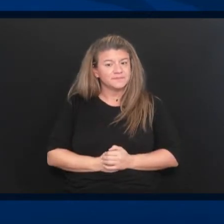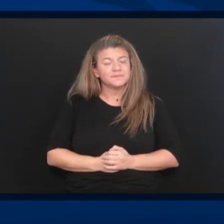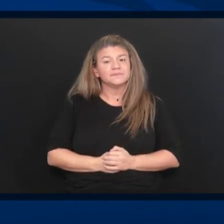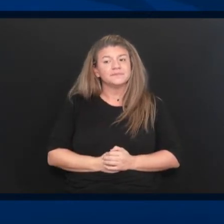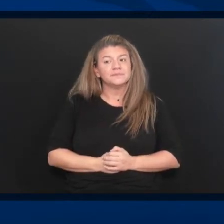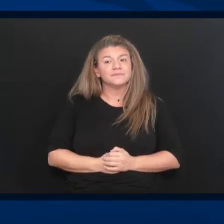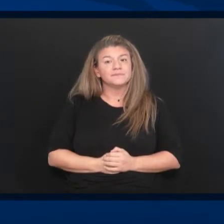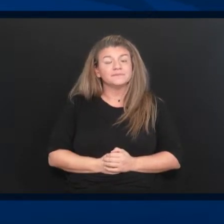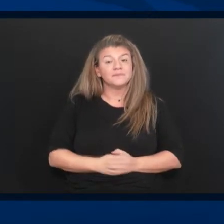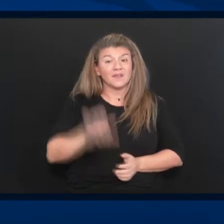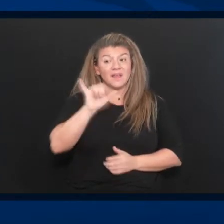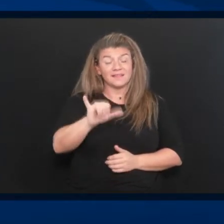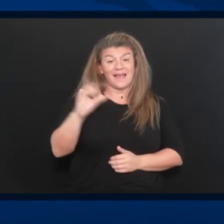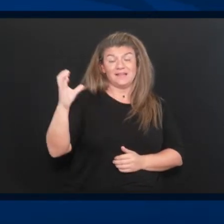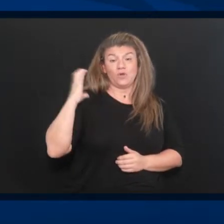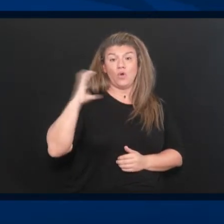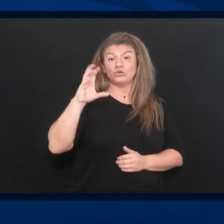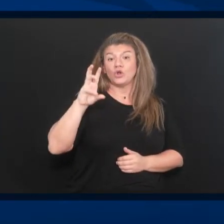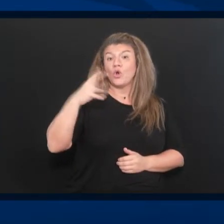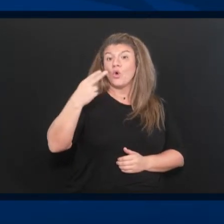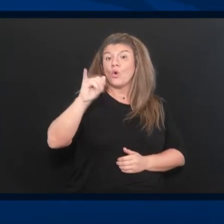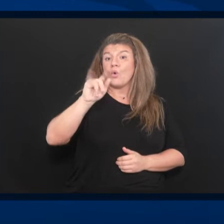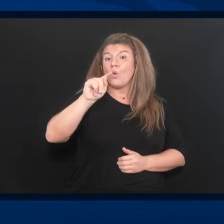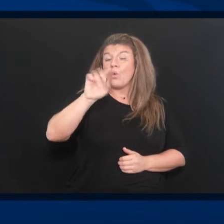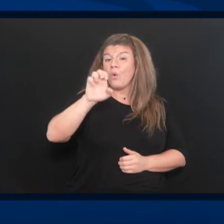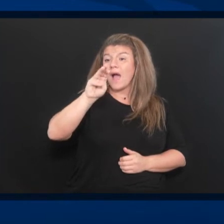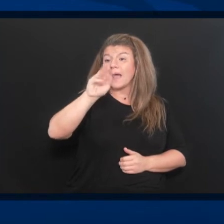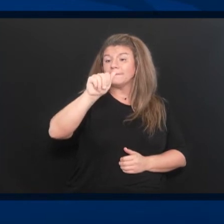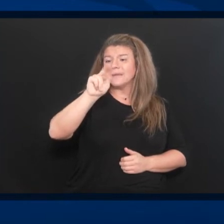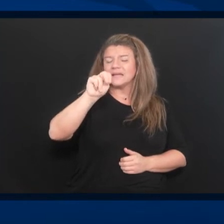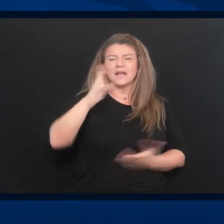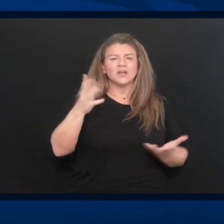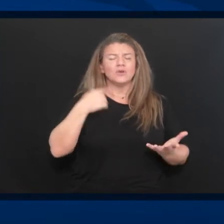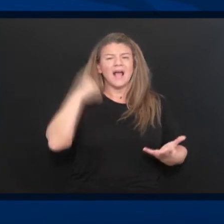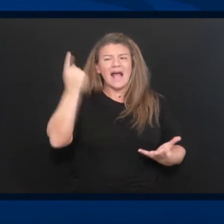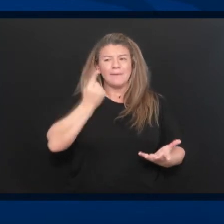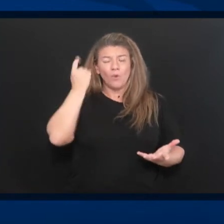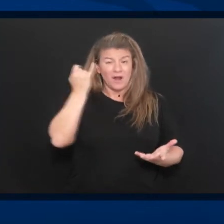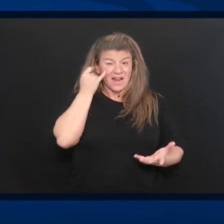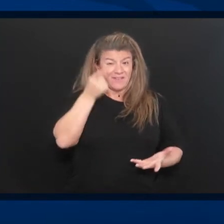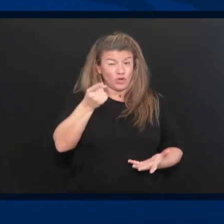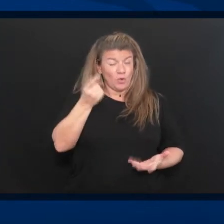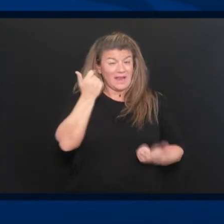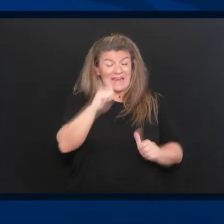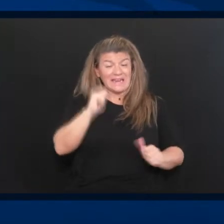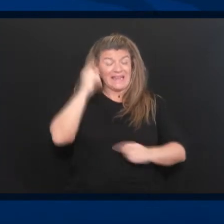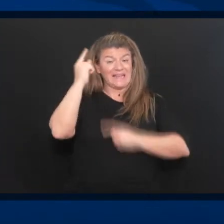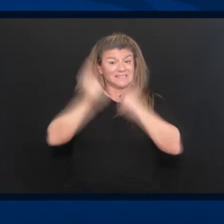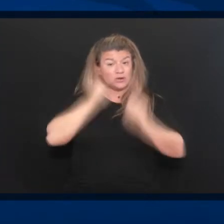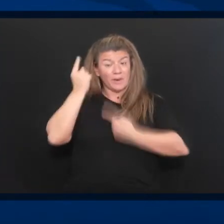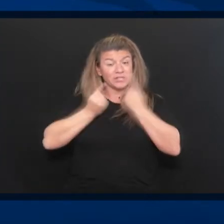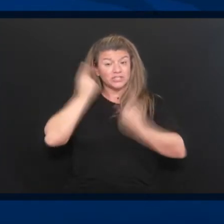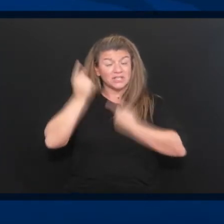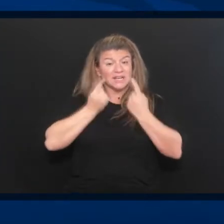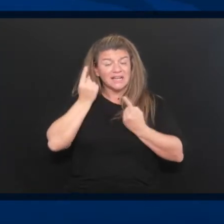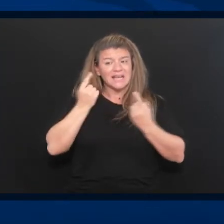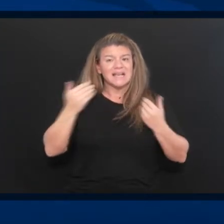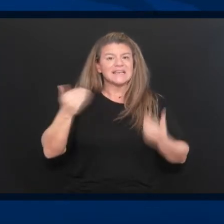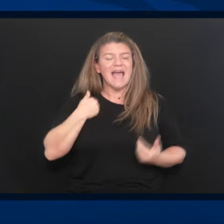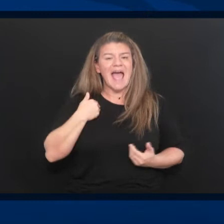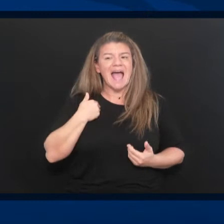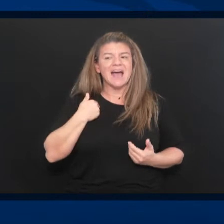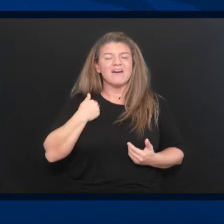Well, that is Coach Whiteman, and I wondered if you had given consideration to having